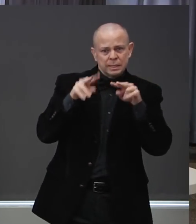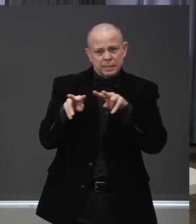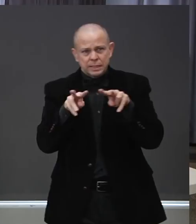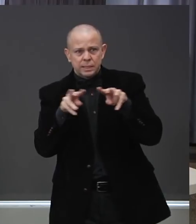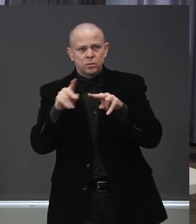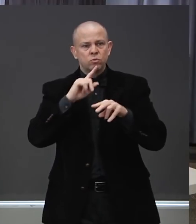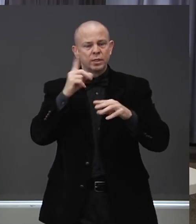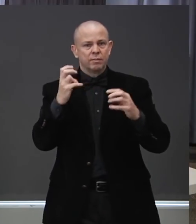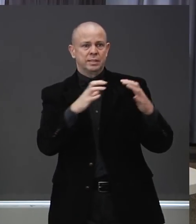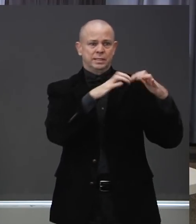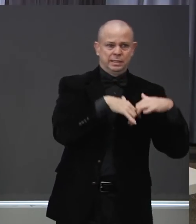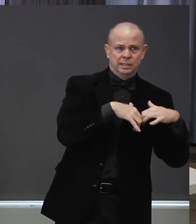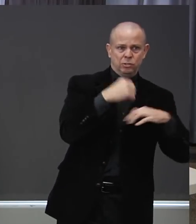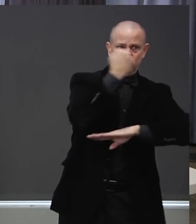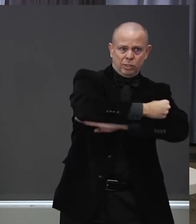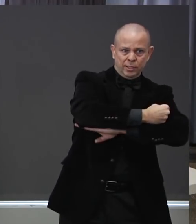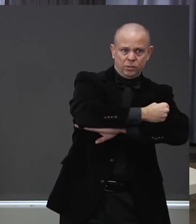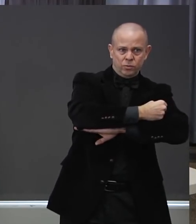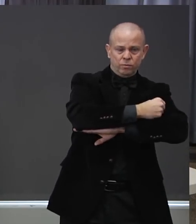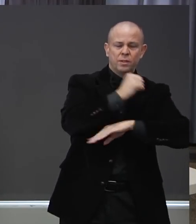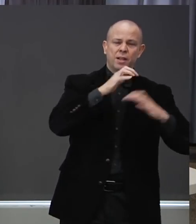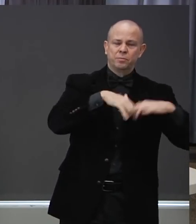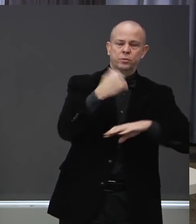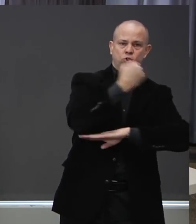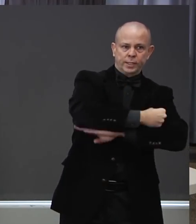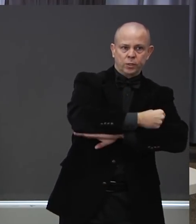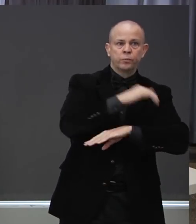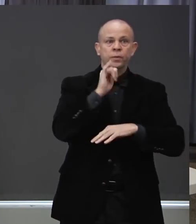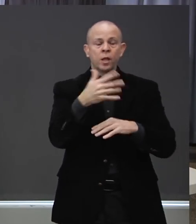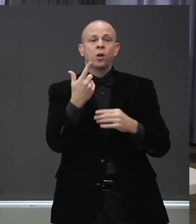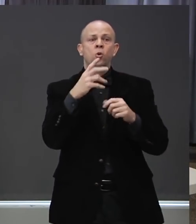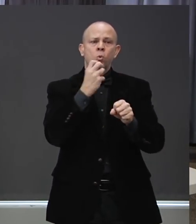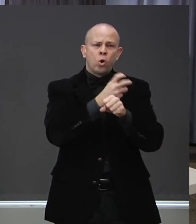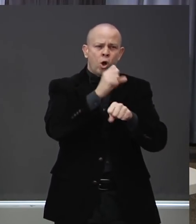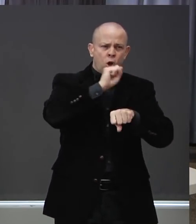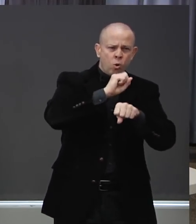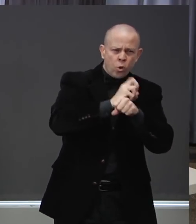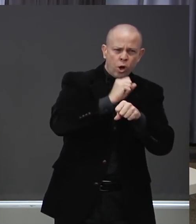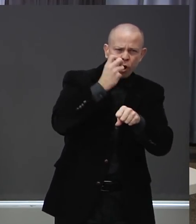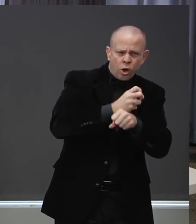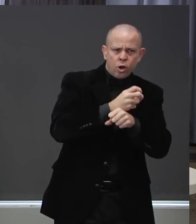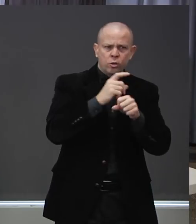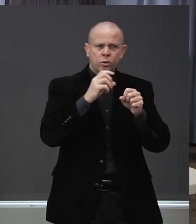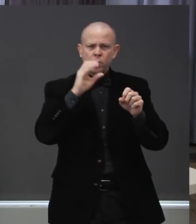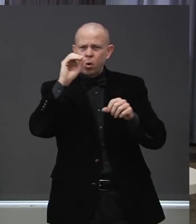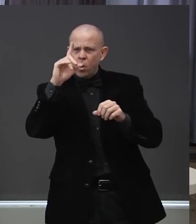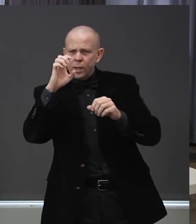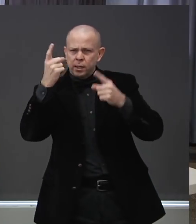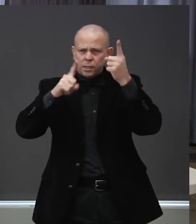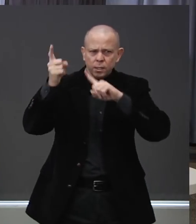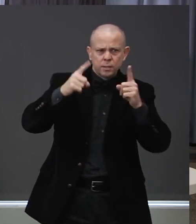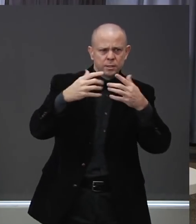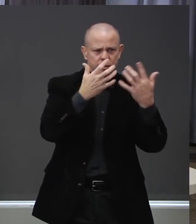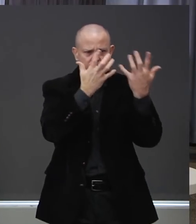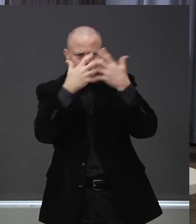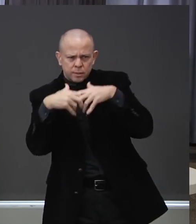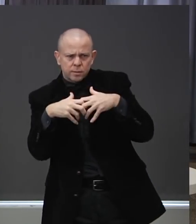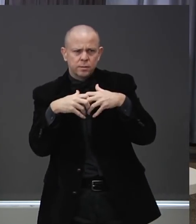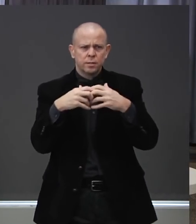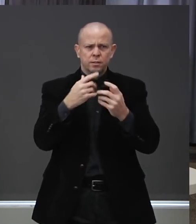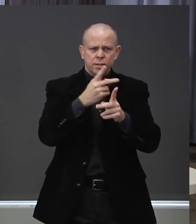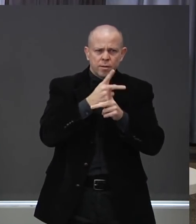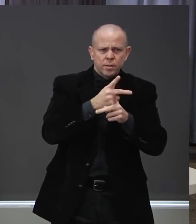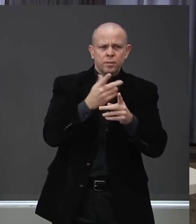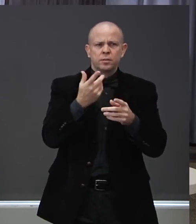Since that time, we worked very hard with the ODE to come up with really carefully crafted guidelines to prevent